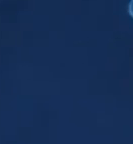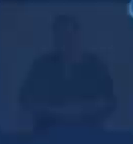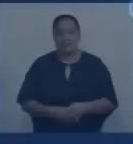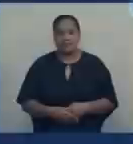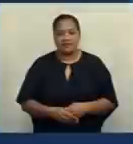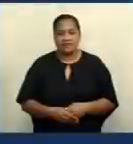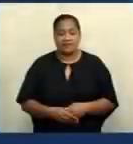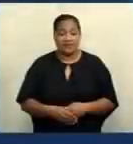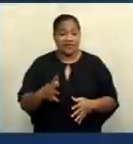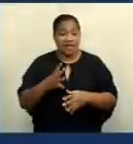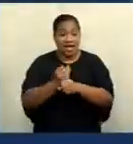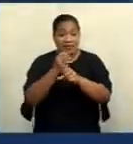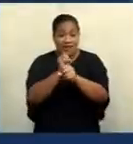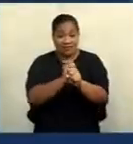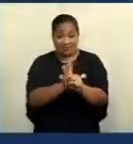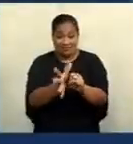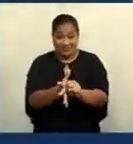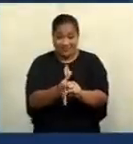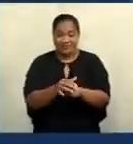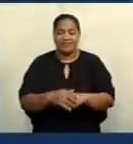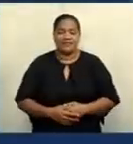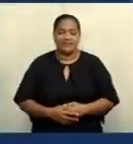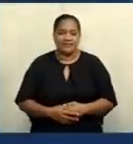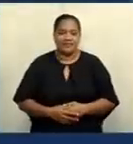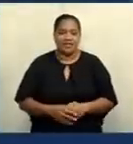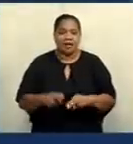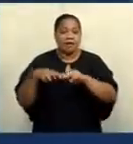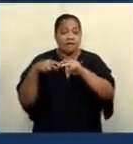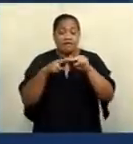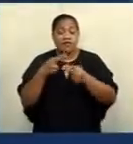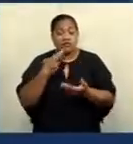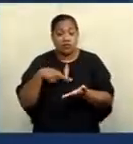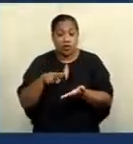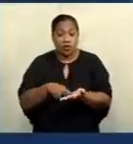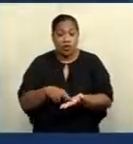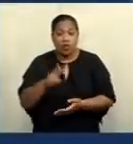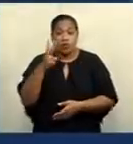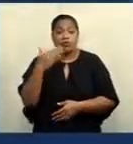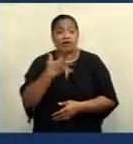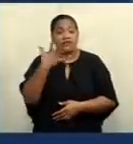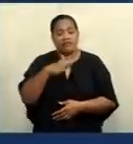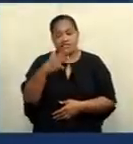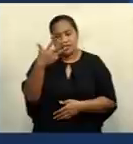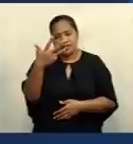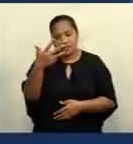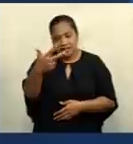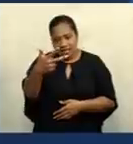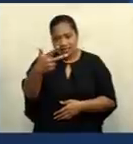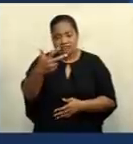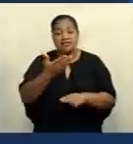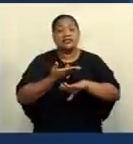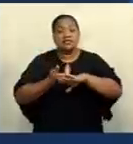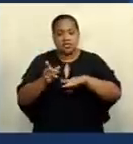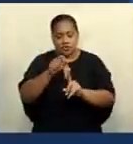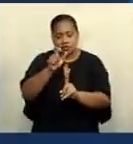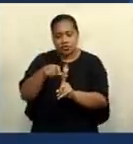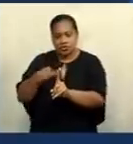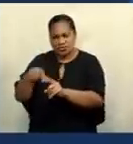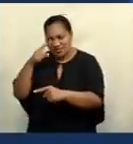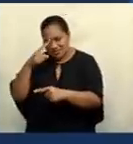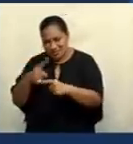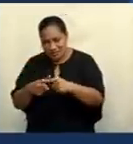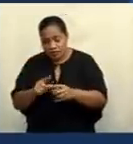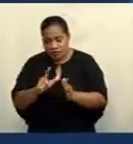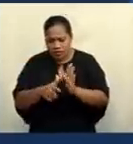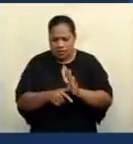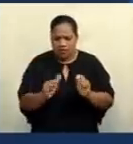And to our latest COVID-19 update for today, Fiji recorded 258 new COVID-19 infections for the period ending